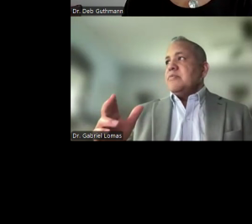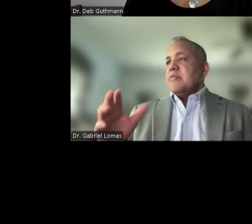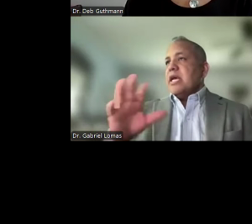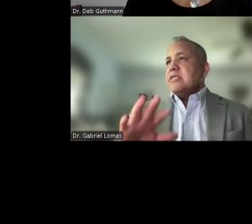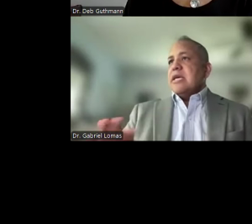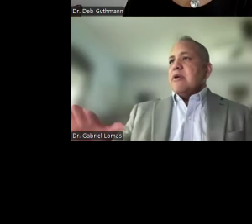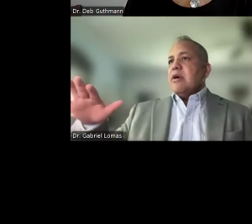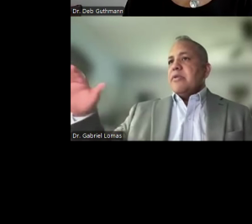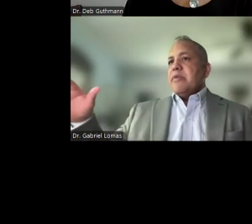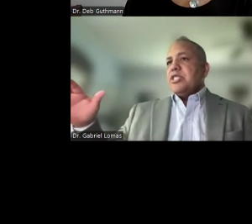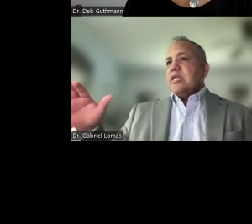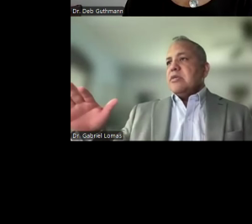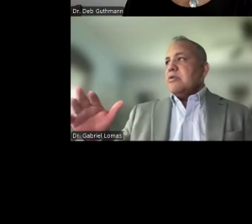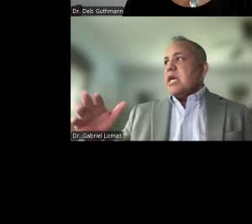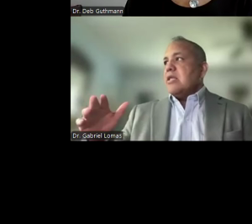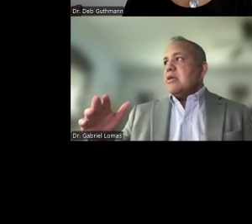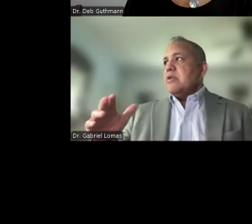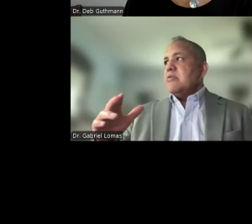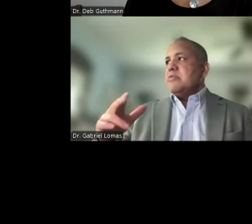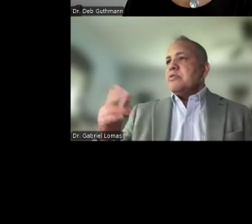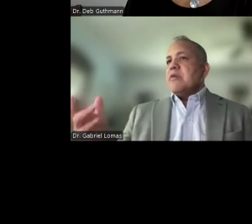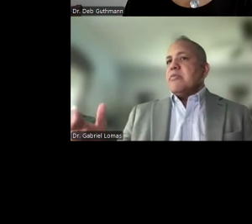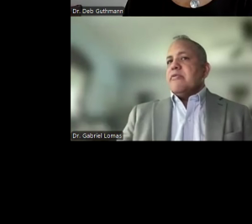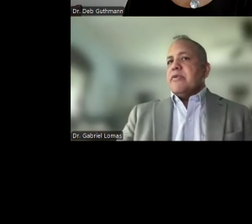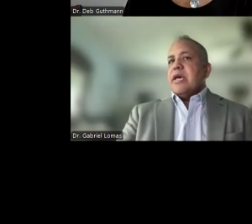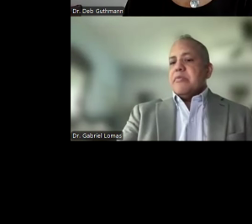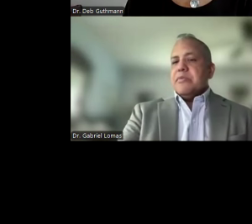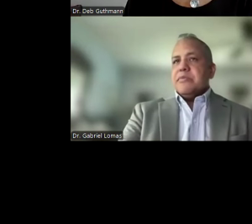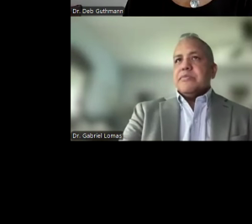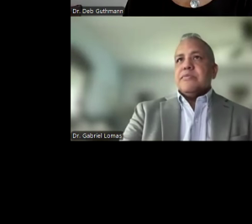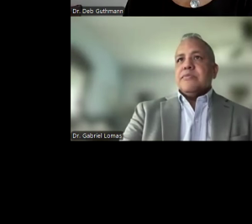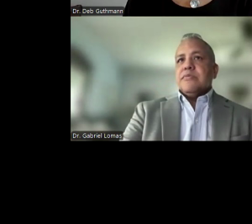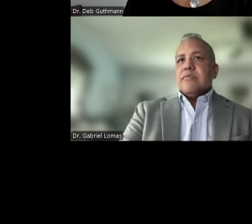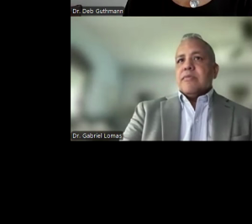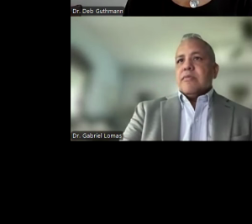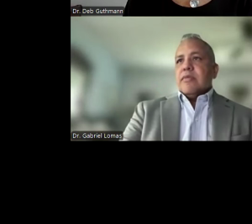even as they grow up, they may change their modality, what's most comfortable for them.